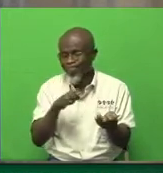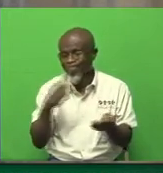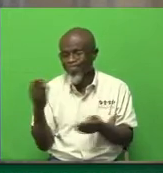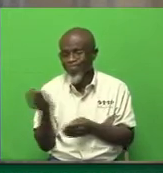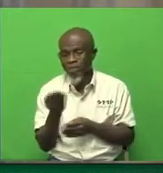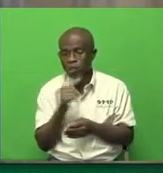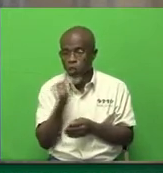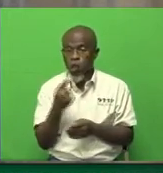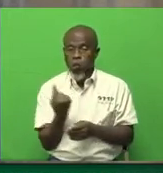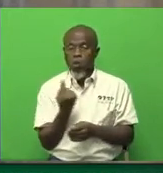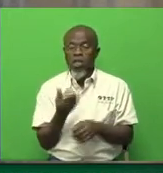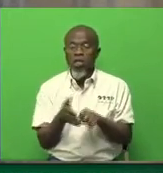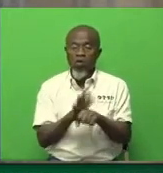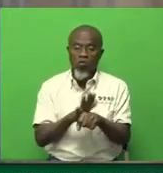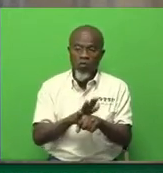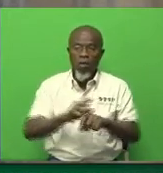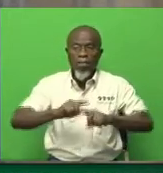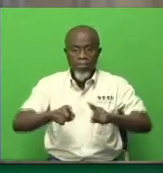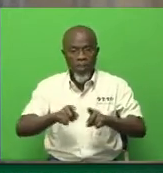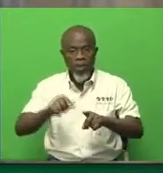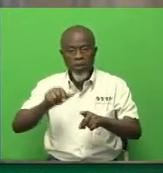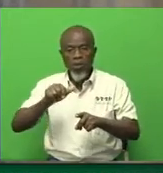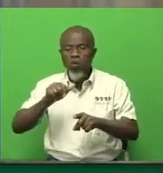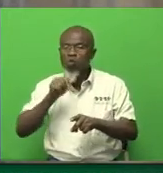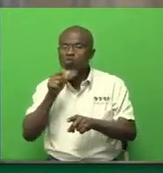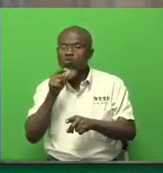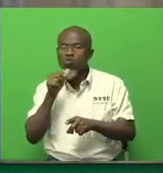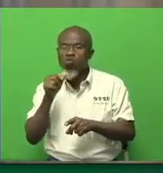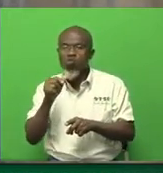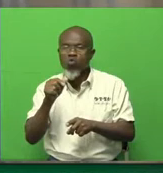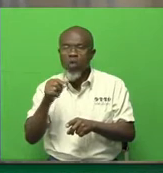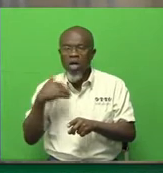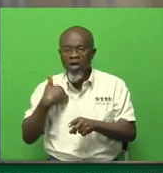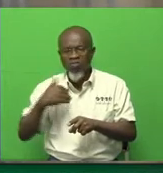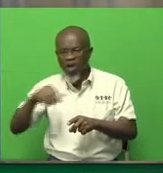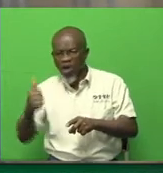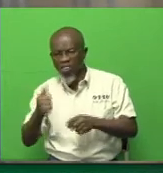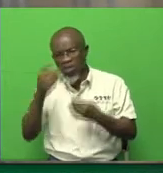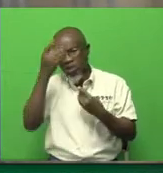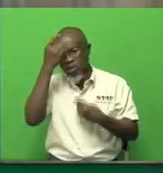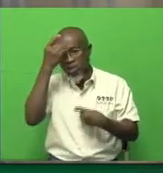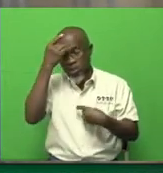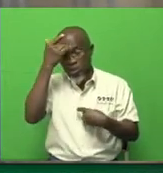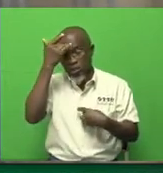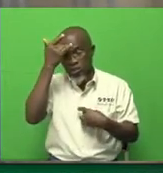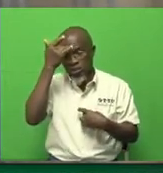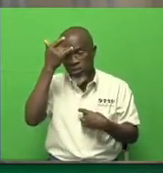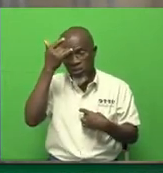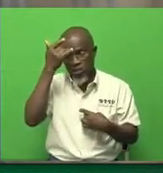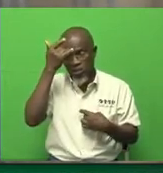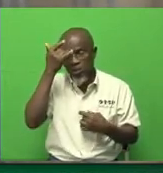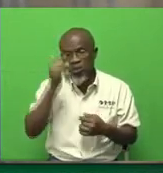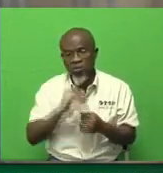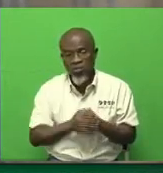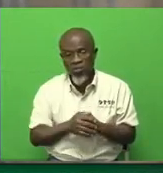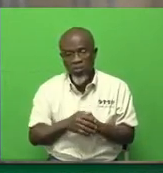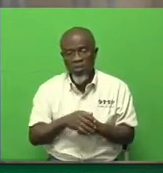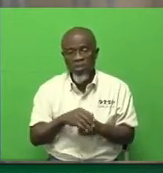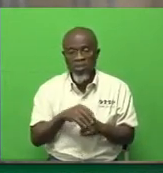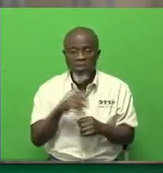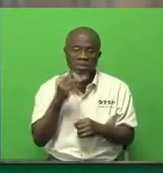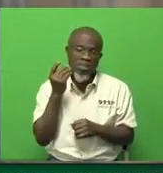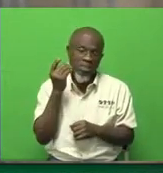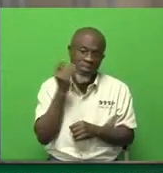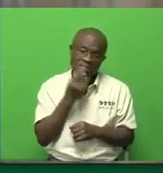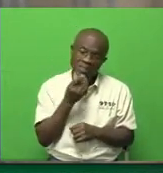carried for patients with chronic ncds such as diabetes hypertension and cancer